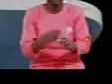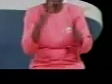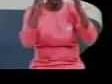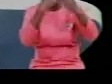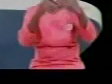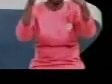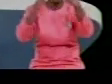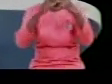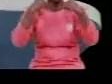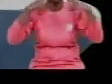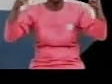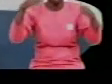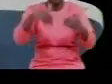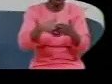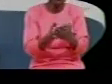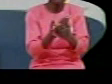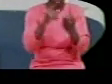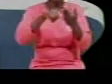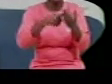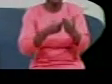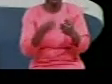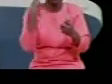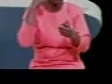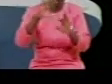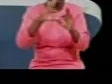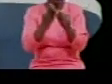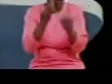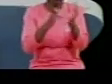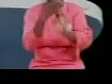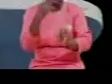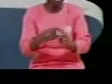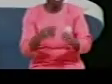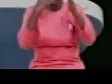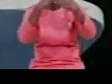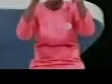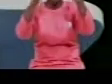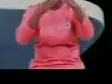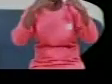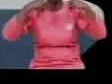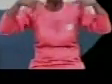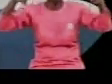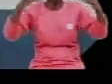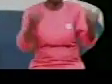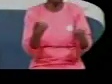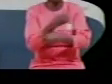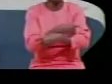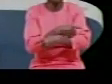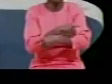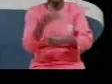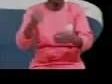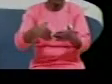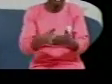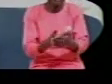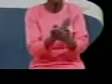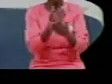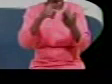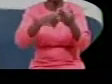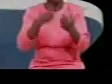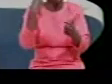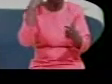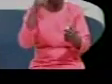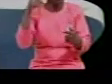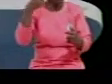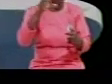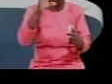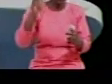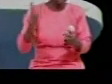dispensation for your family. Heaven declares today a new dispensation for GCK. Heaven declares a